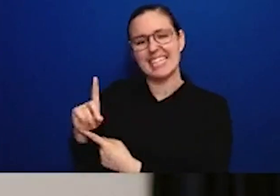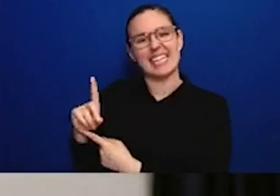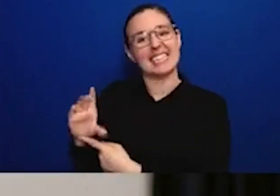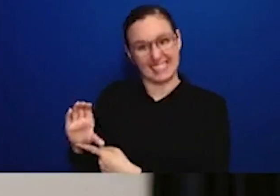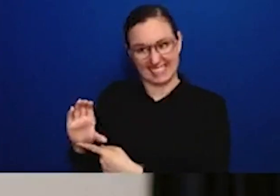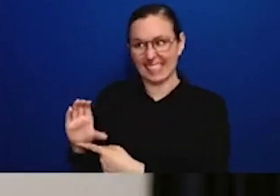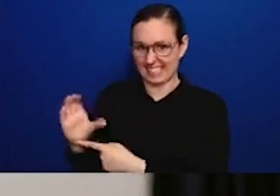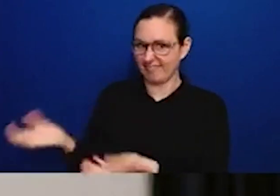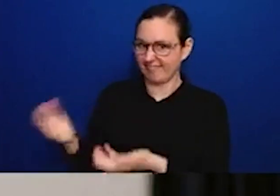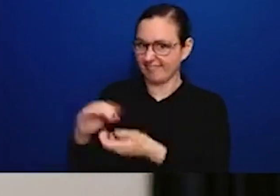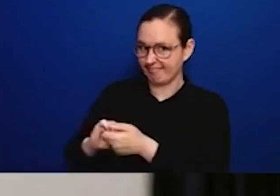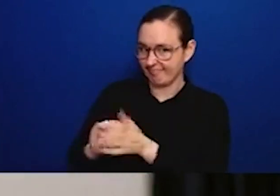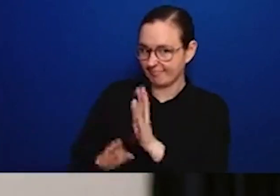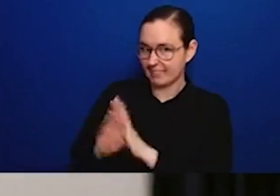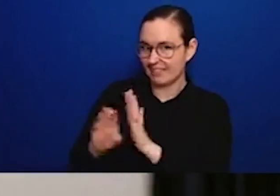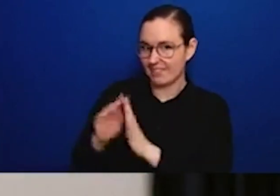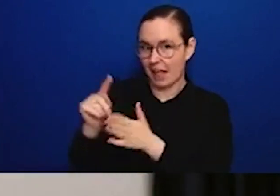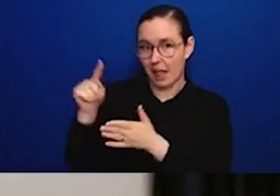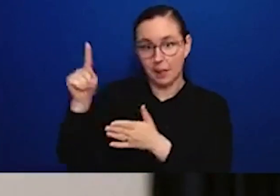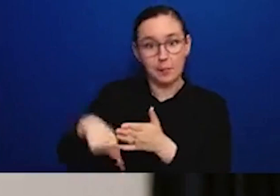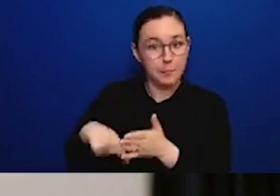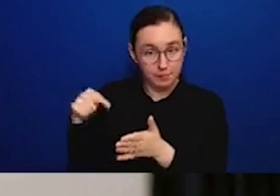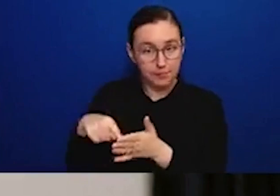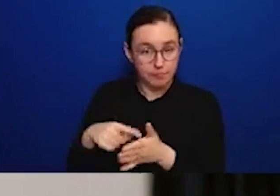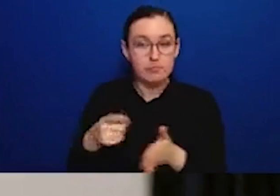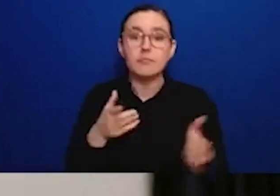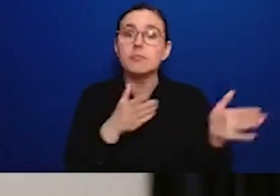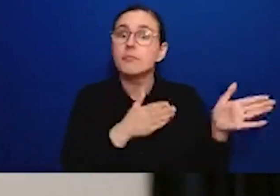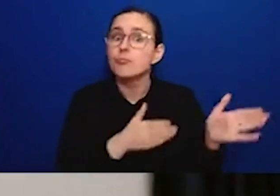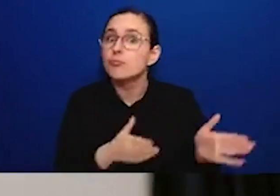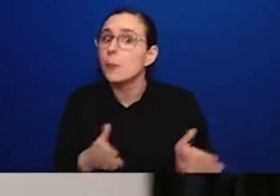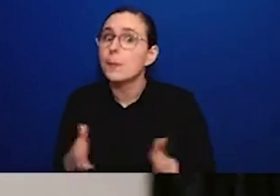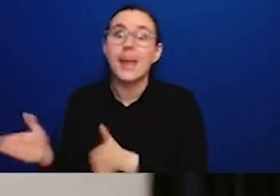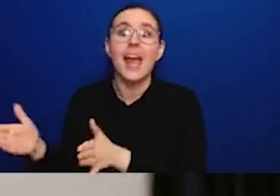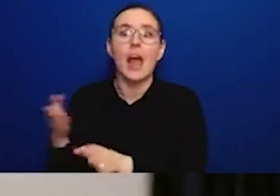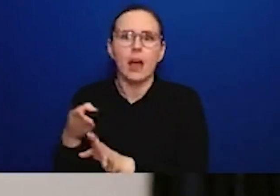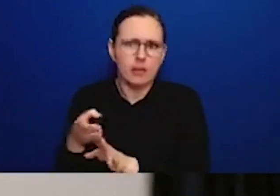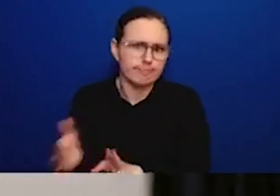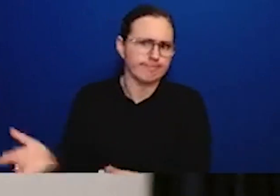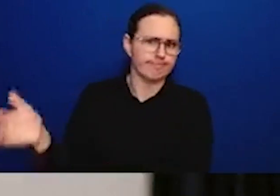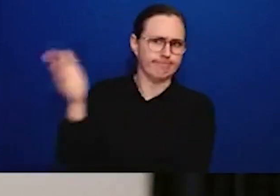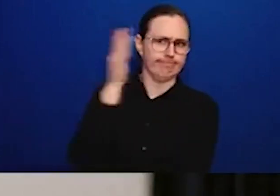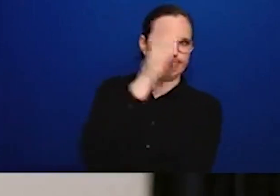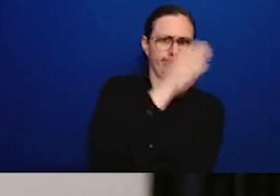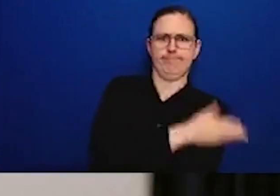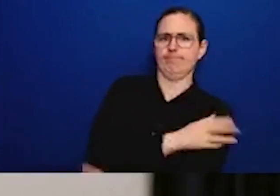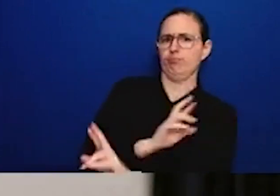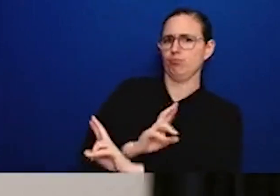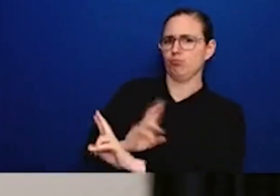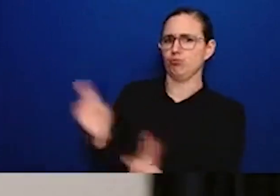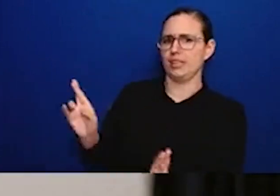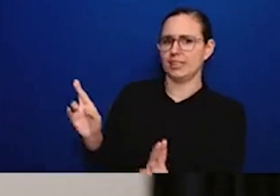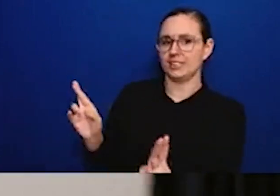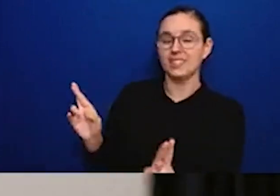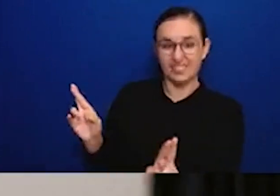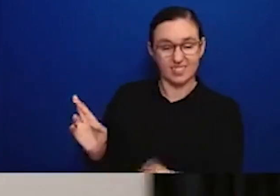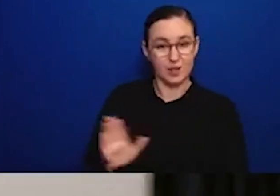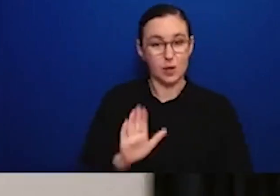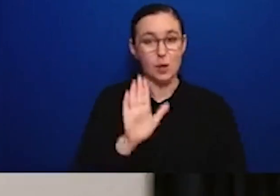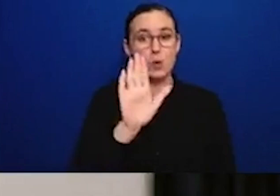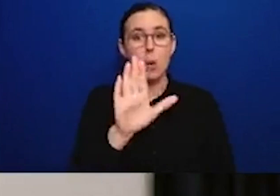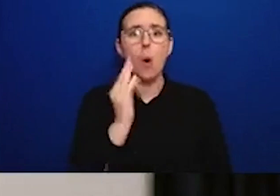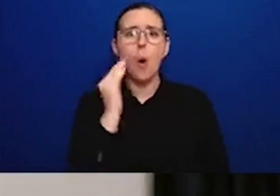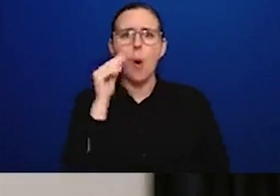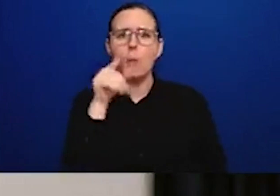prepared. As part of the plan, identify cool zones inside and outside of your home, such as community centres, libraries,